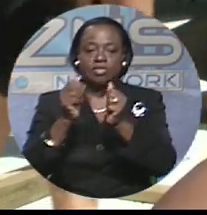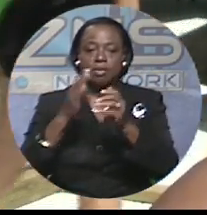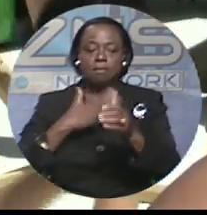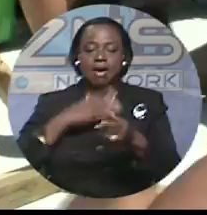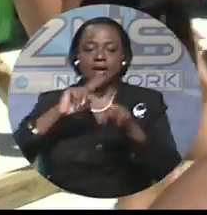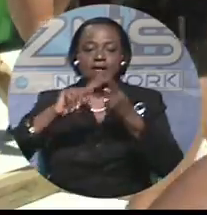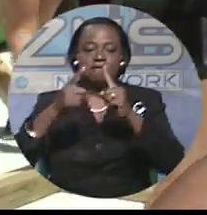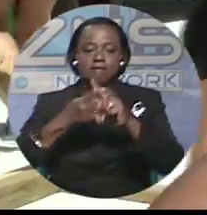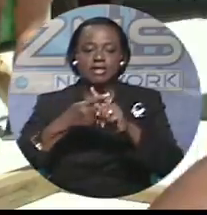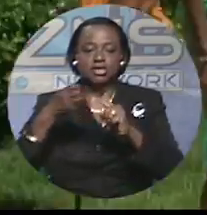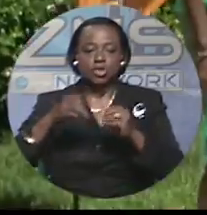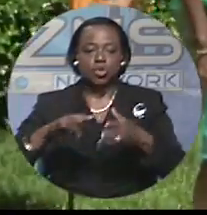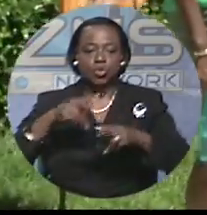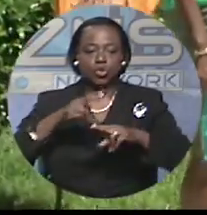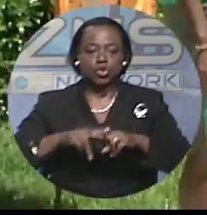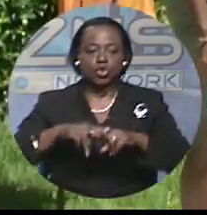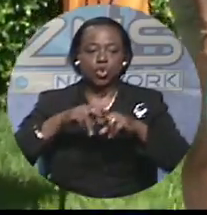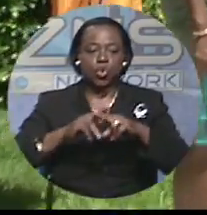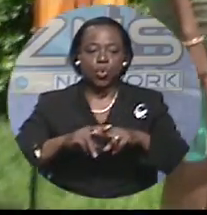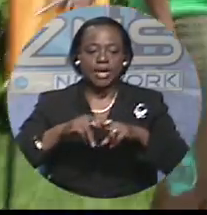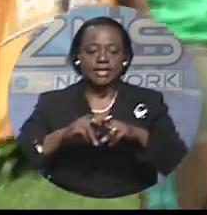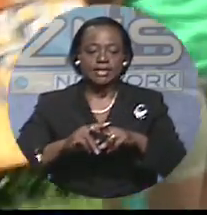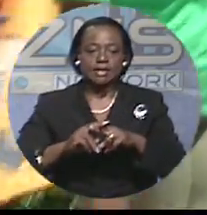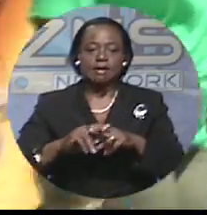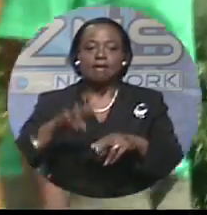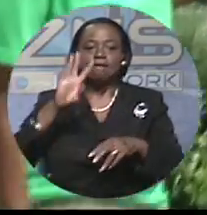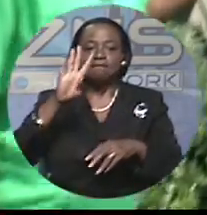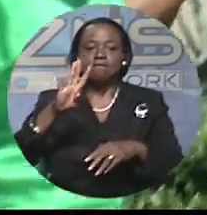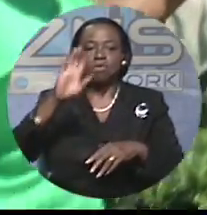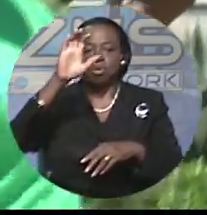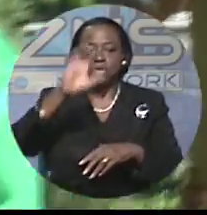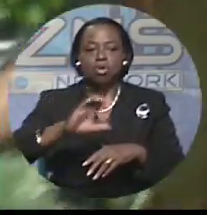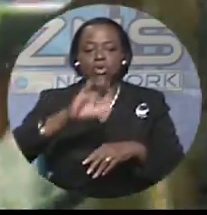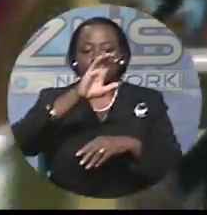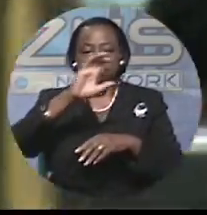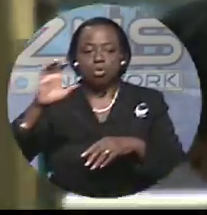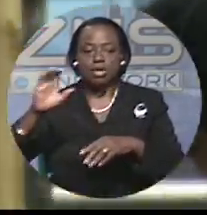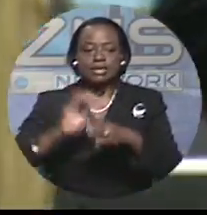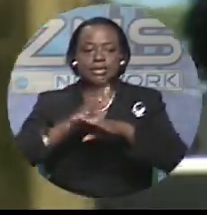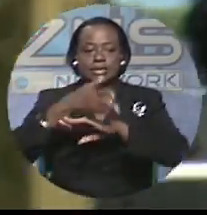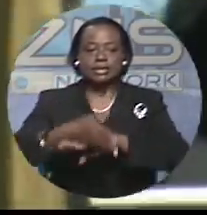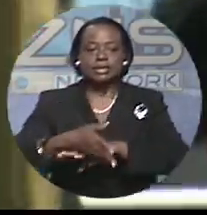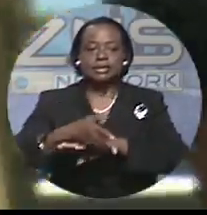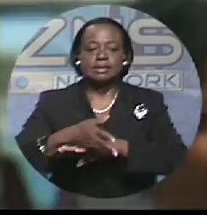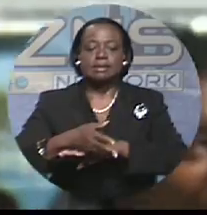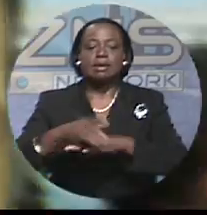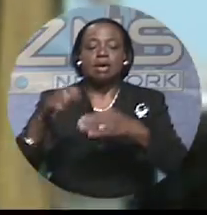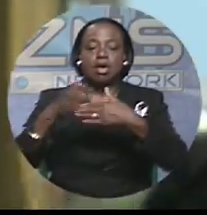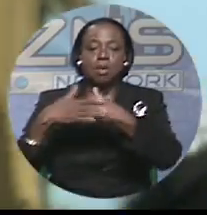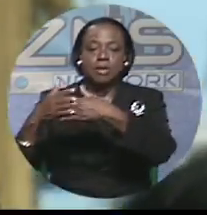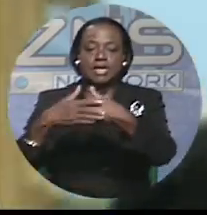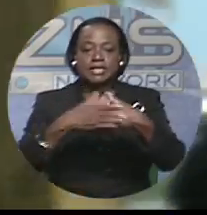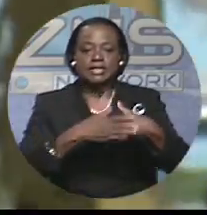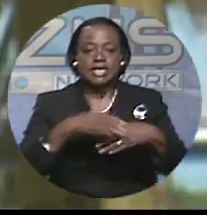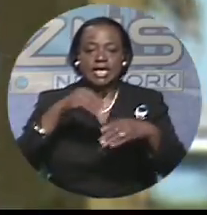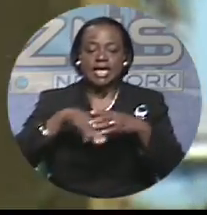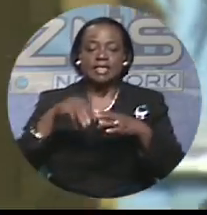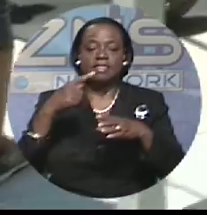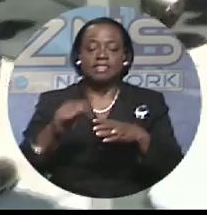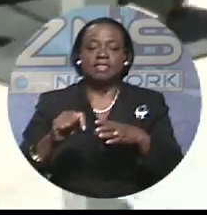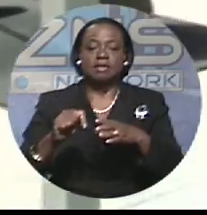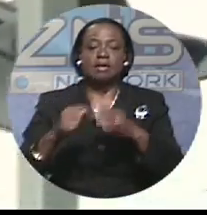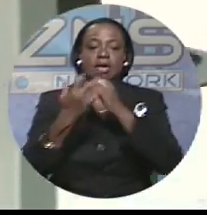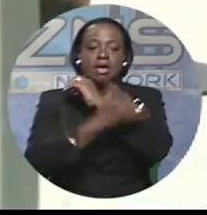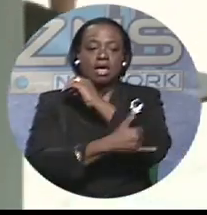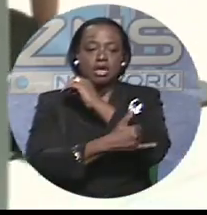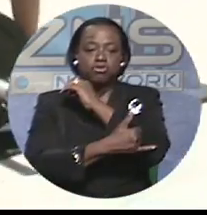definitely the driving force behind CrossFit. There are about 4 CrossFit communities in the country. This newest method of working out is attracting former